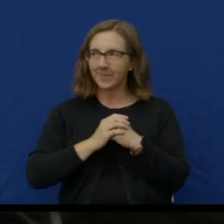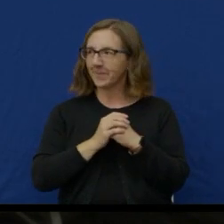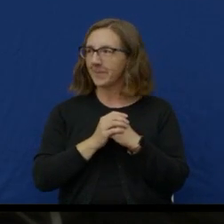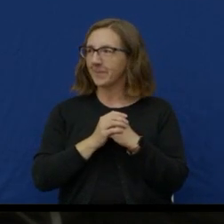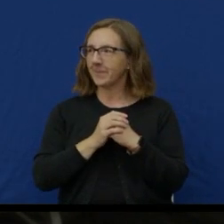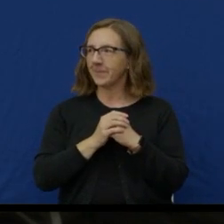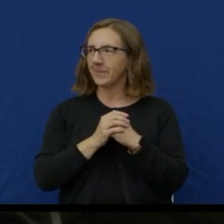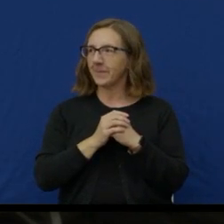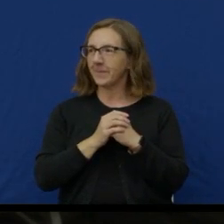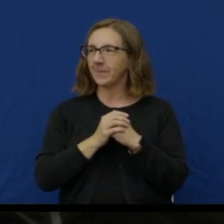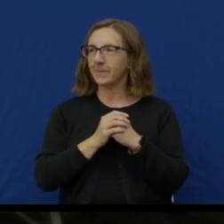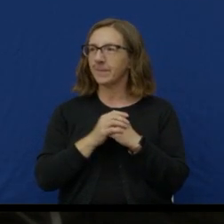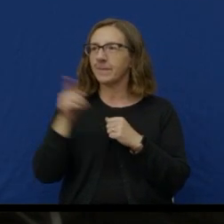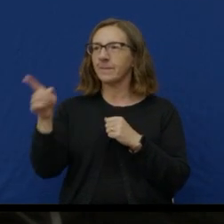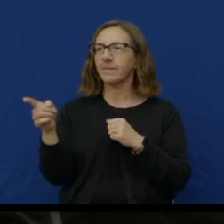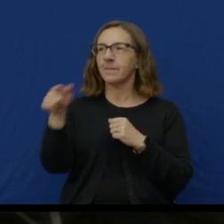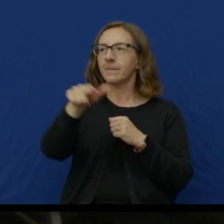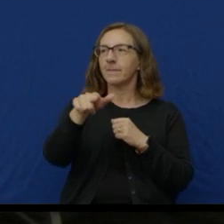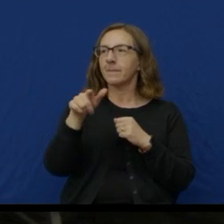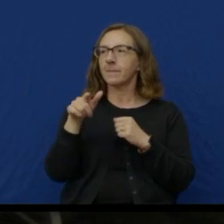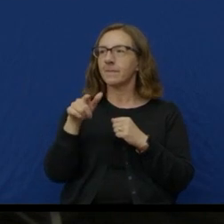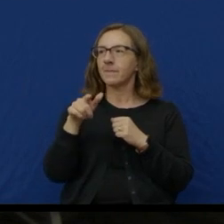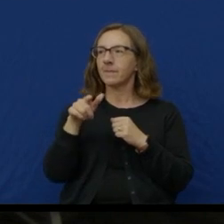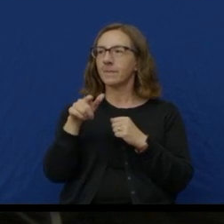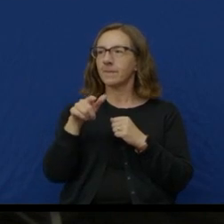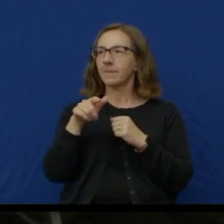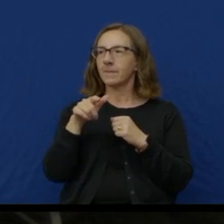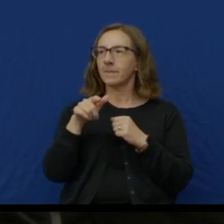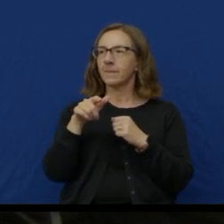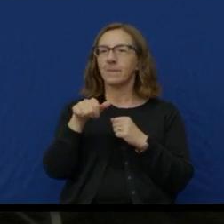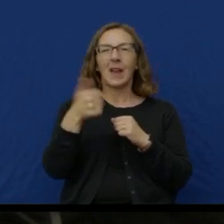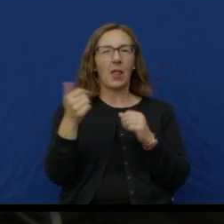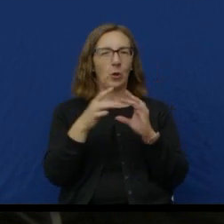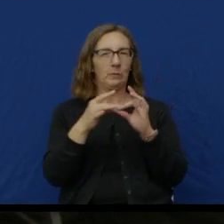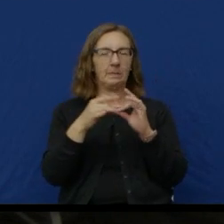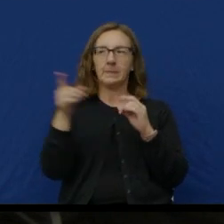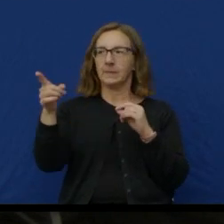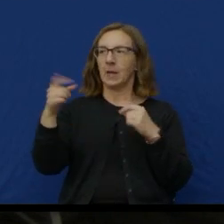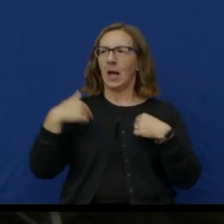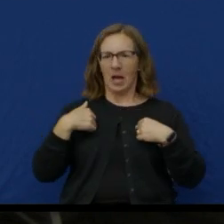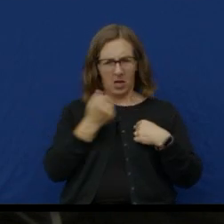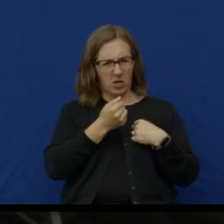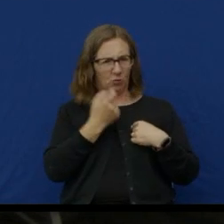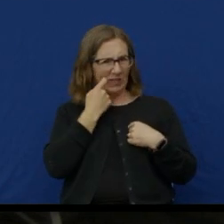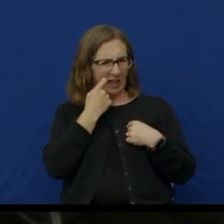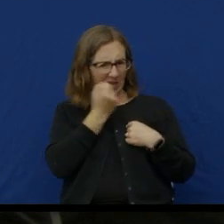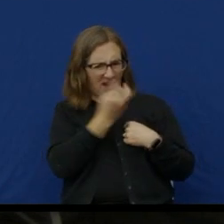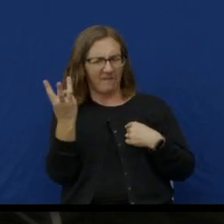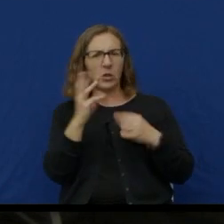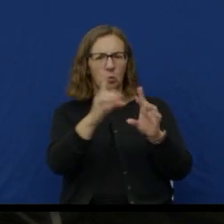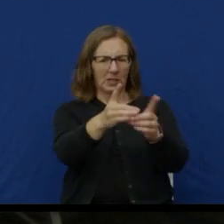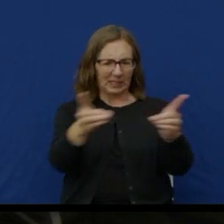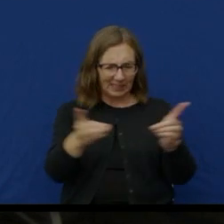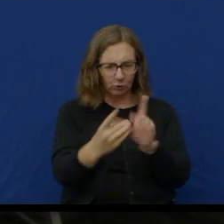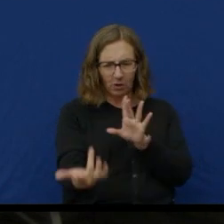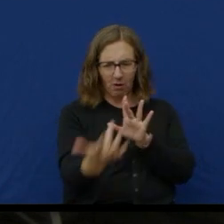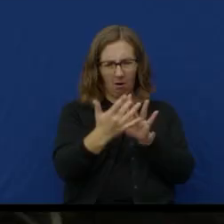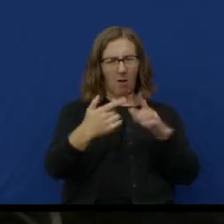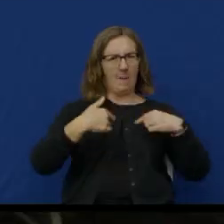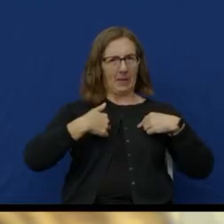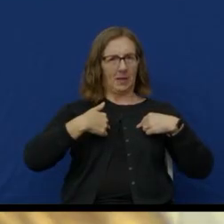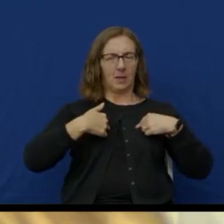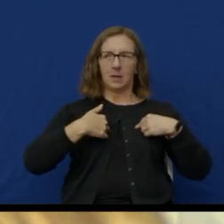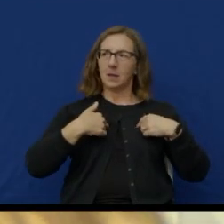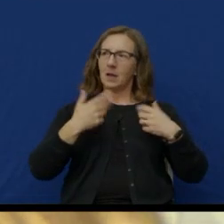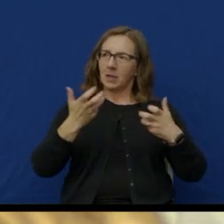Mrs. Bloodworth? Yes, I've had a couple of districts reach out to me lately about just various things, and I just want to